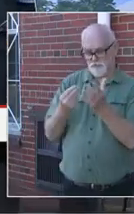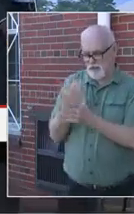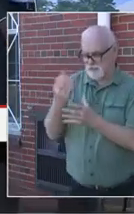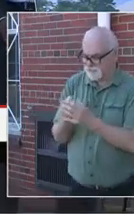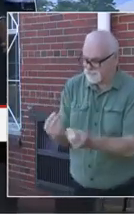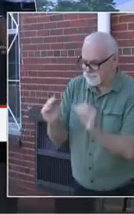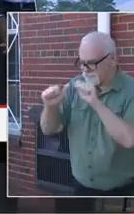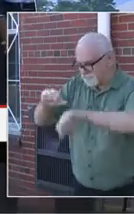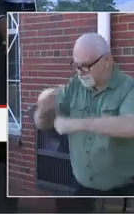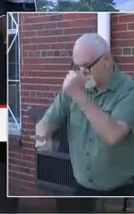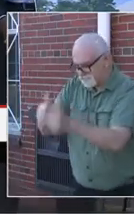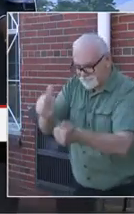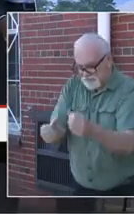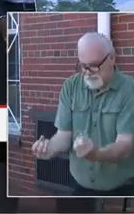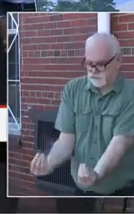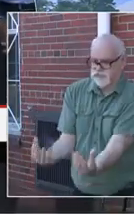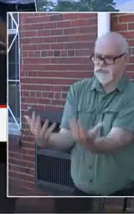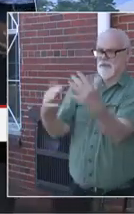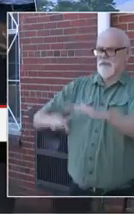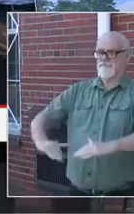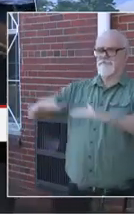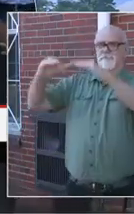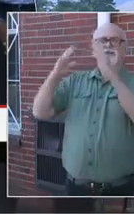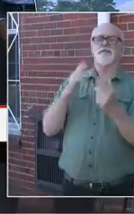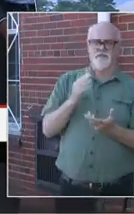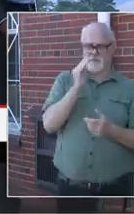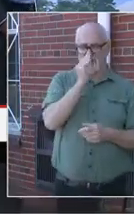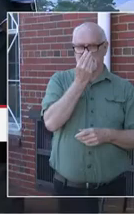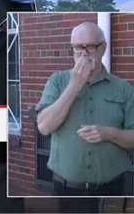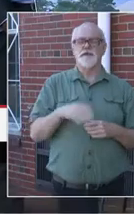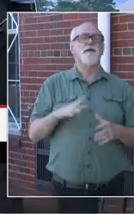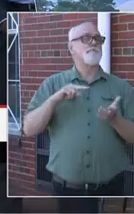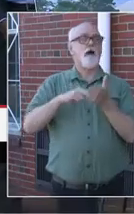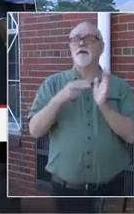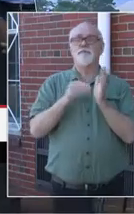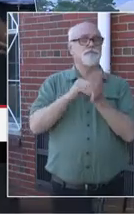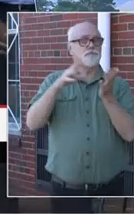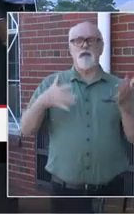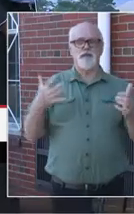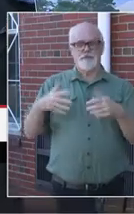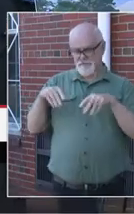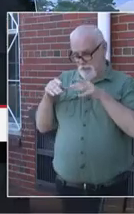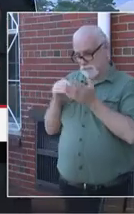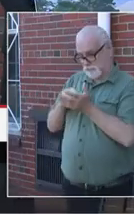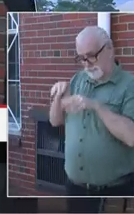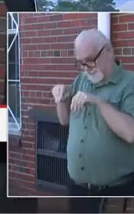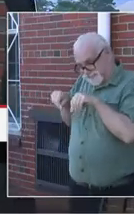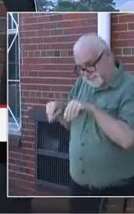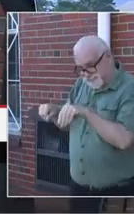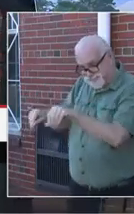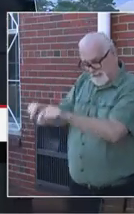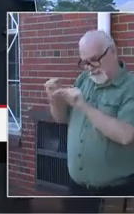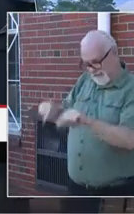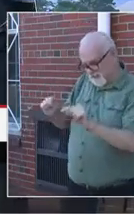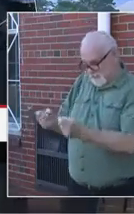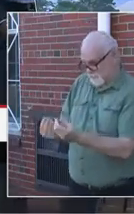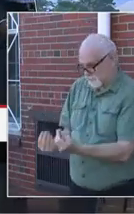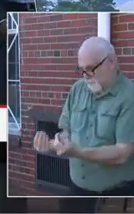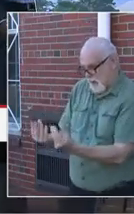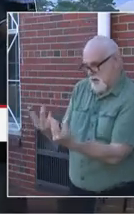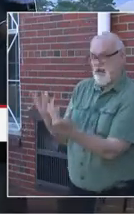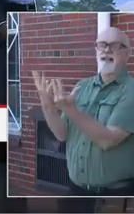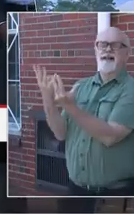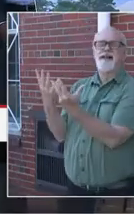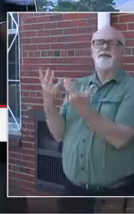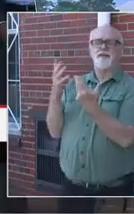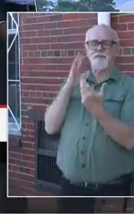These young people will be eating the food that they grow themselves here in Washington, D.C. Now, tomorrow is the first day for our